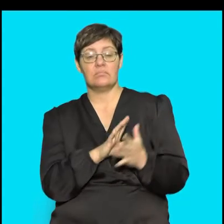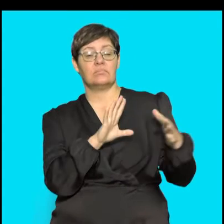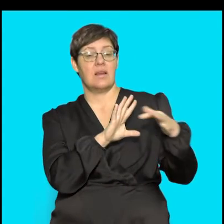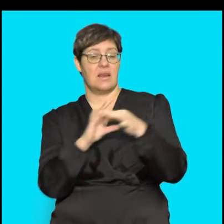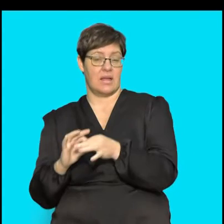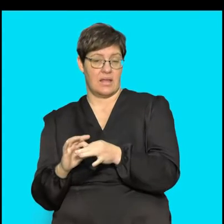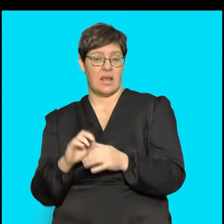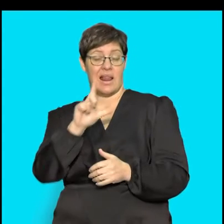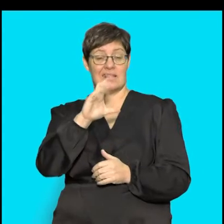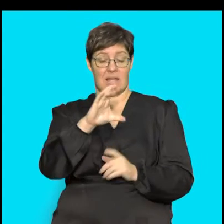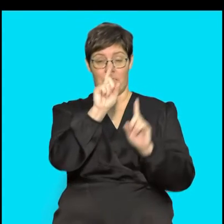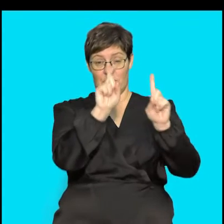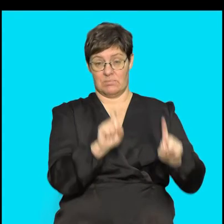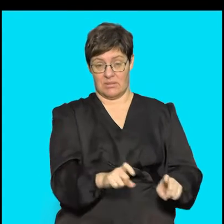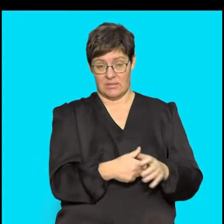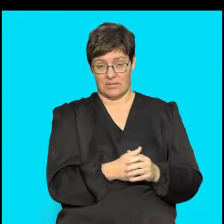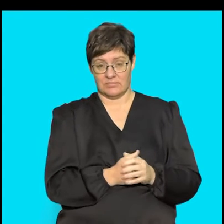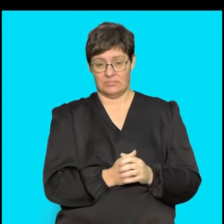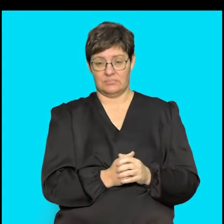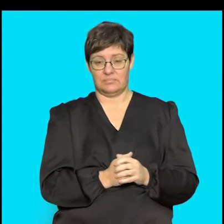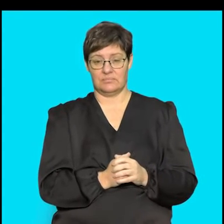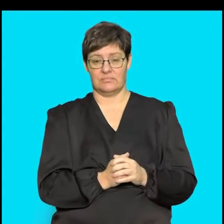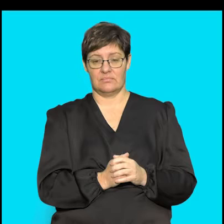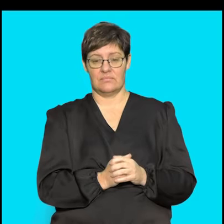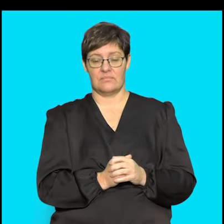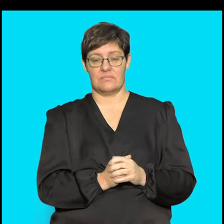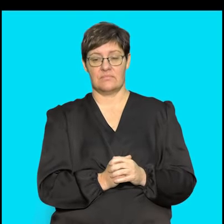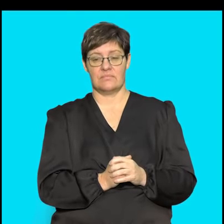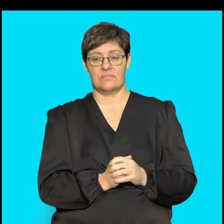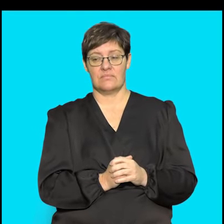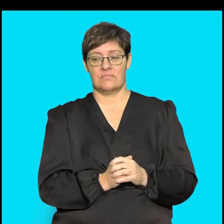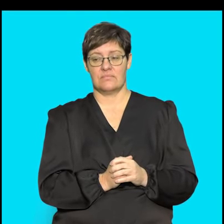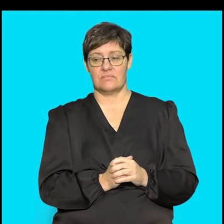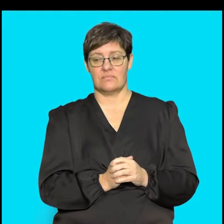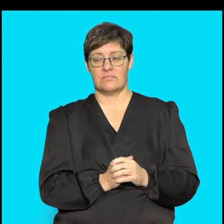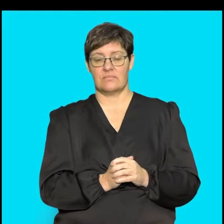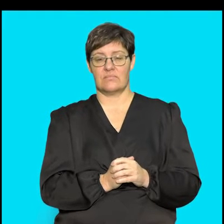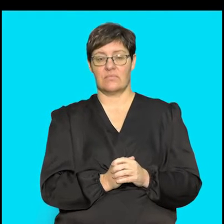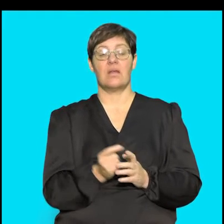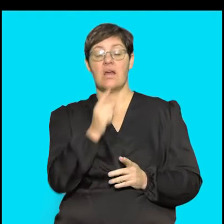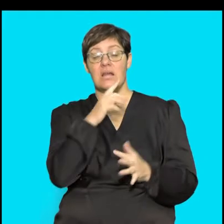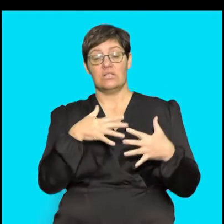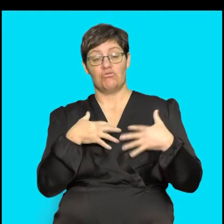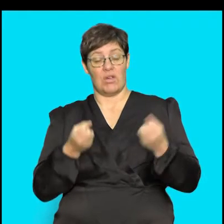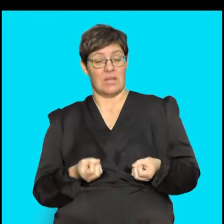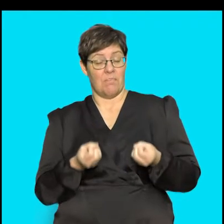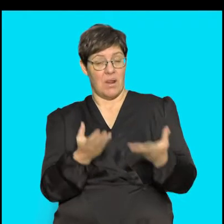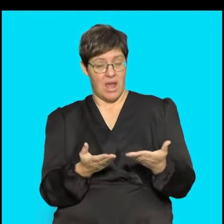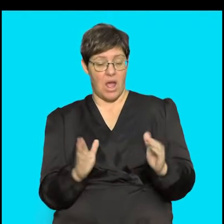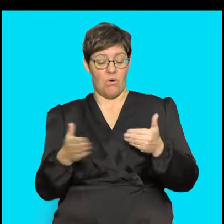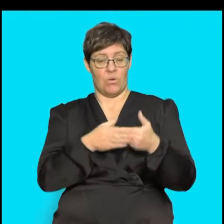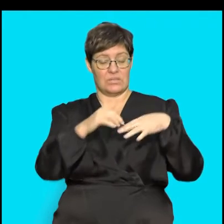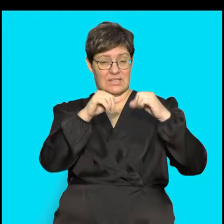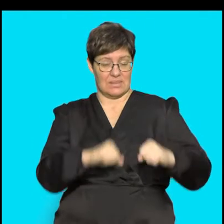now linked to Le Chatelier's principle. When a stress is applied